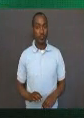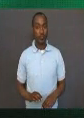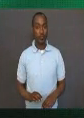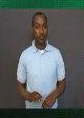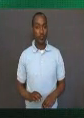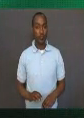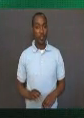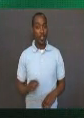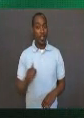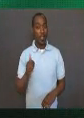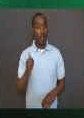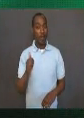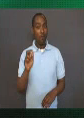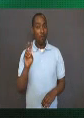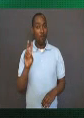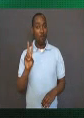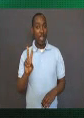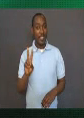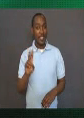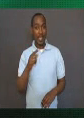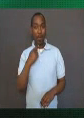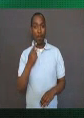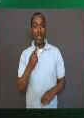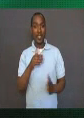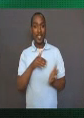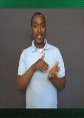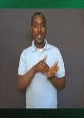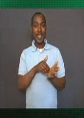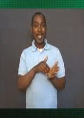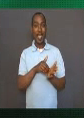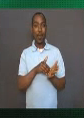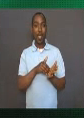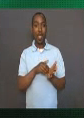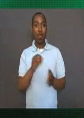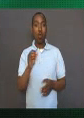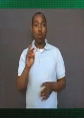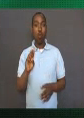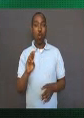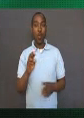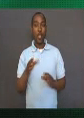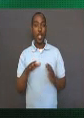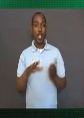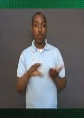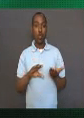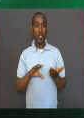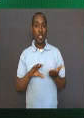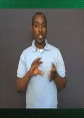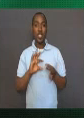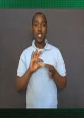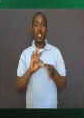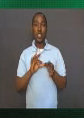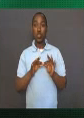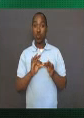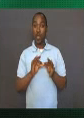A vaccine is a weak or dead version of a